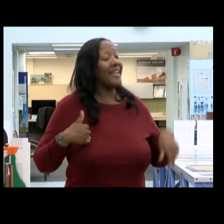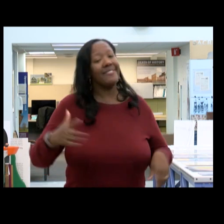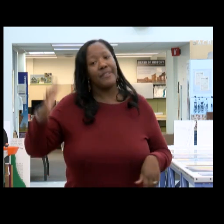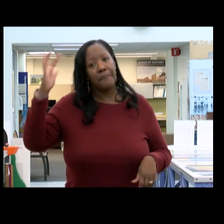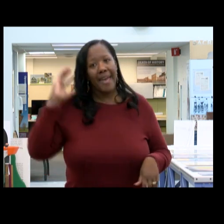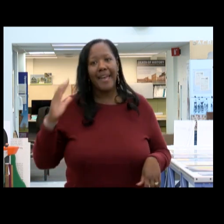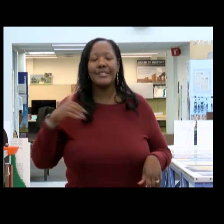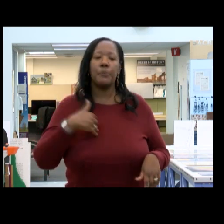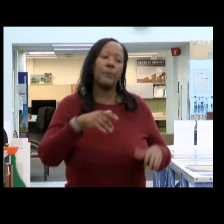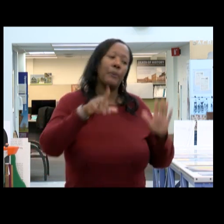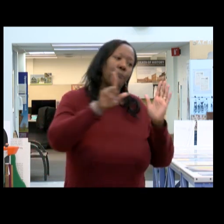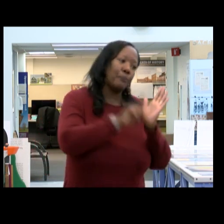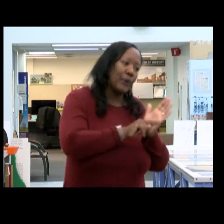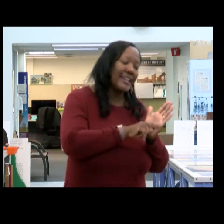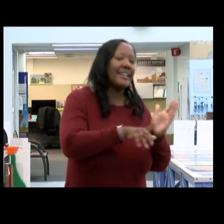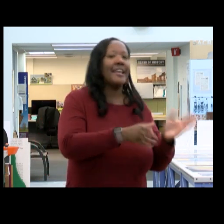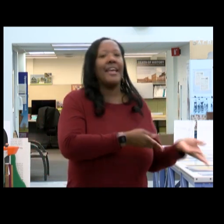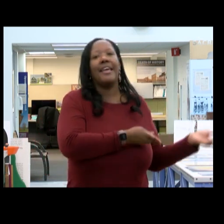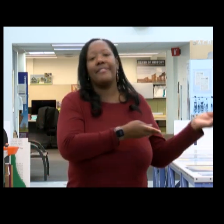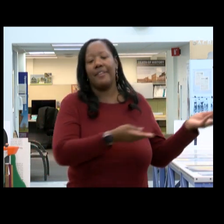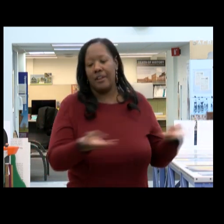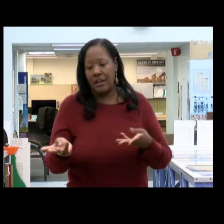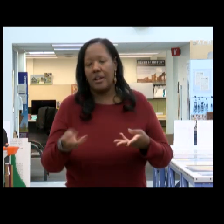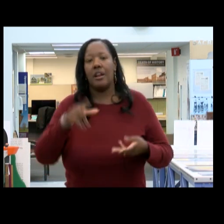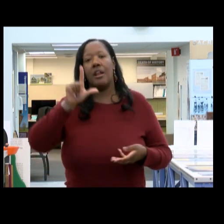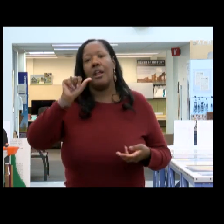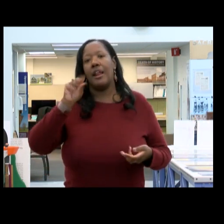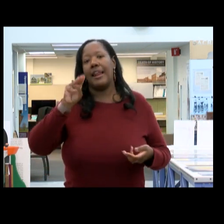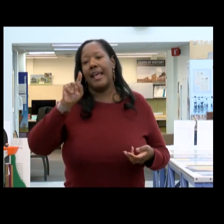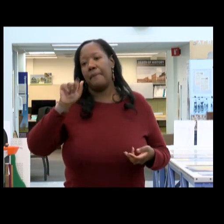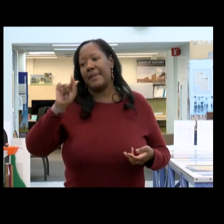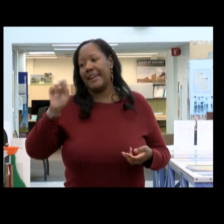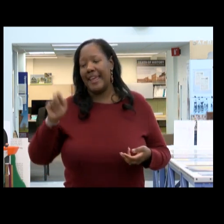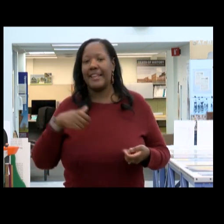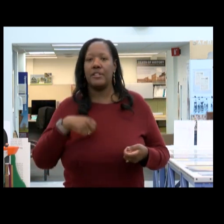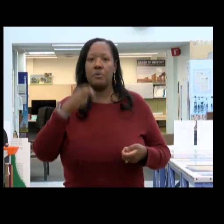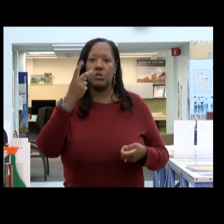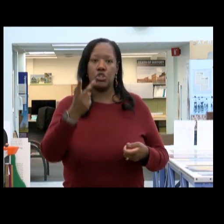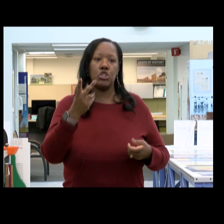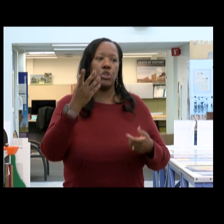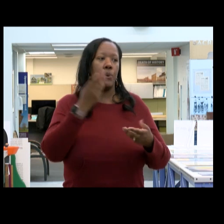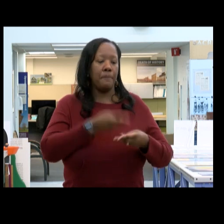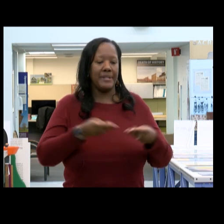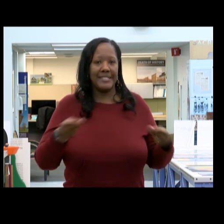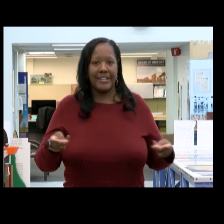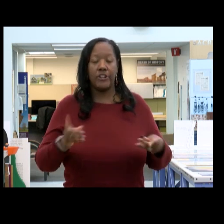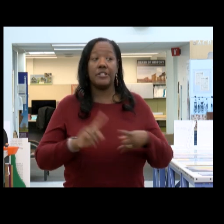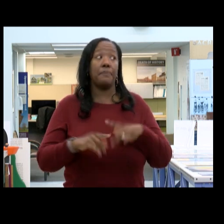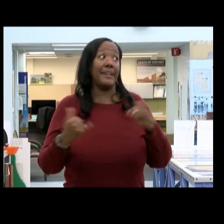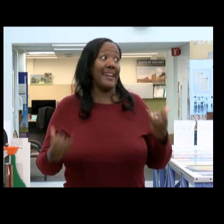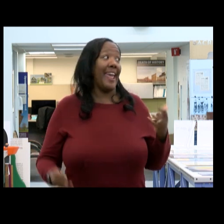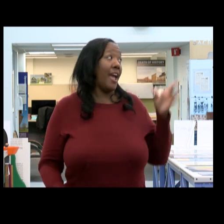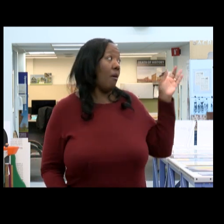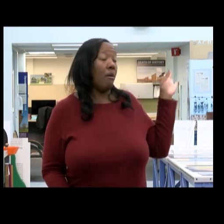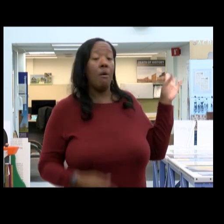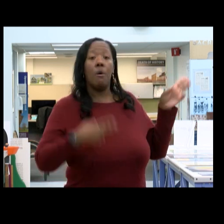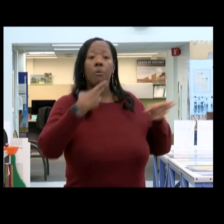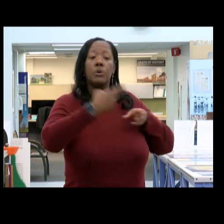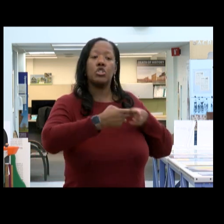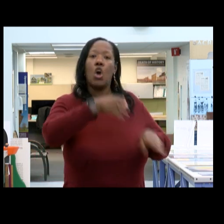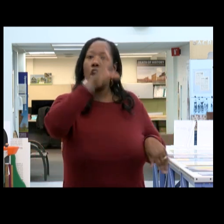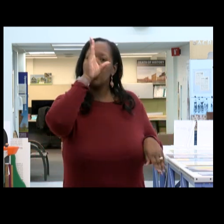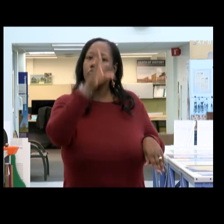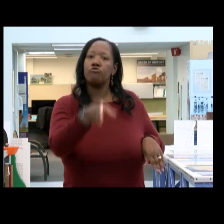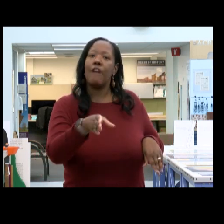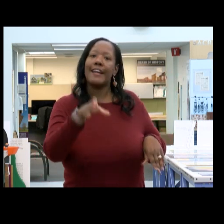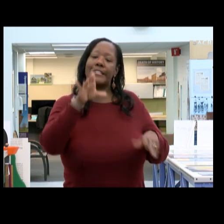print on something and then we would laminate on something, so now you've got 2 materials that you're putting up. With the direct printer, we're able to put ink directly